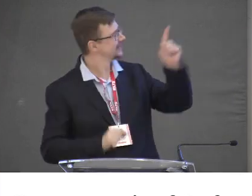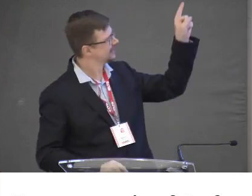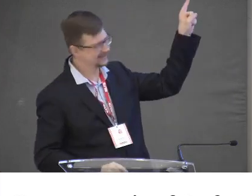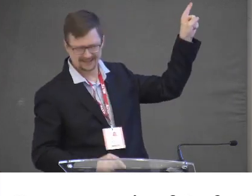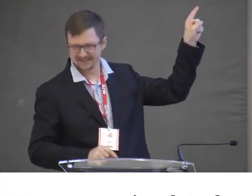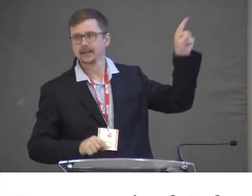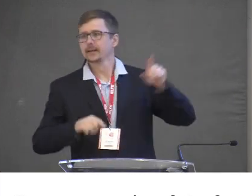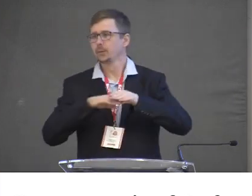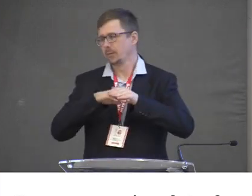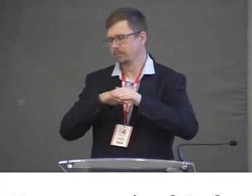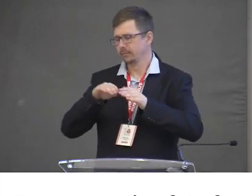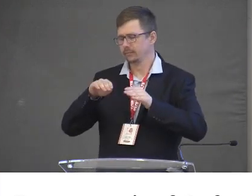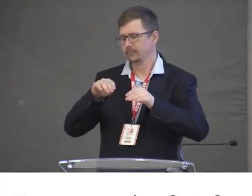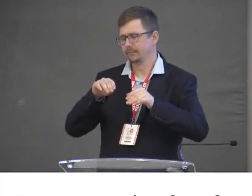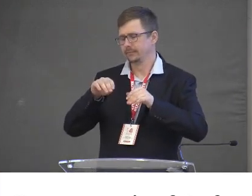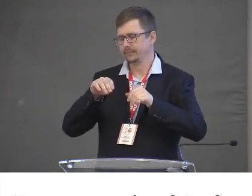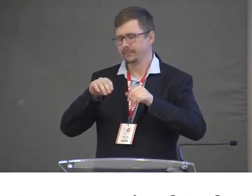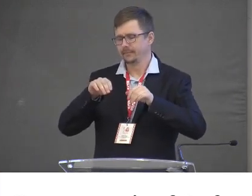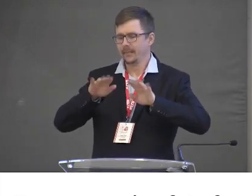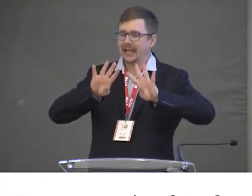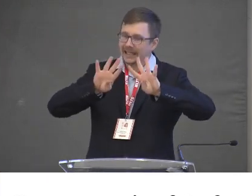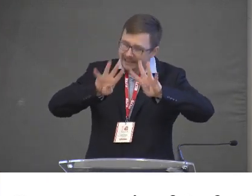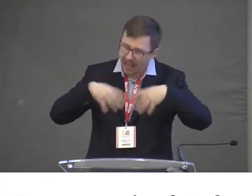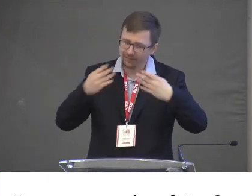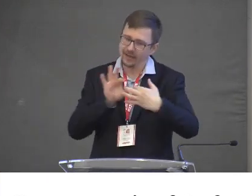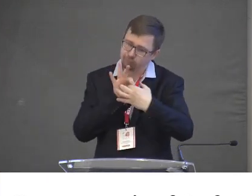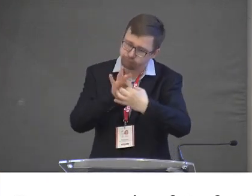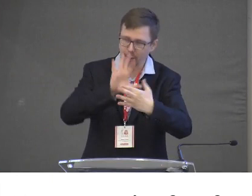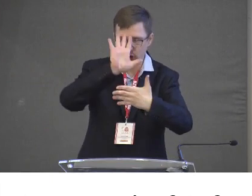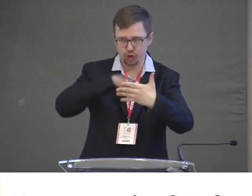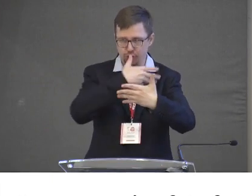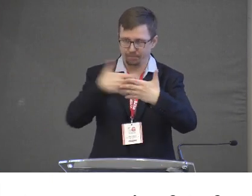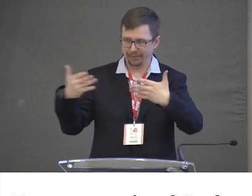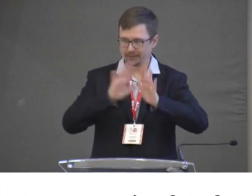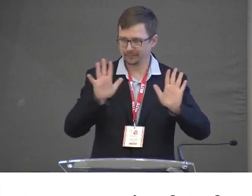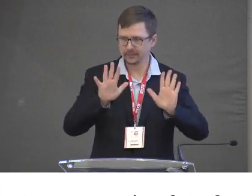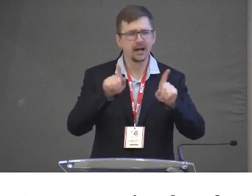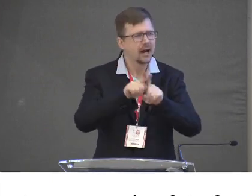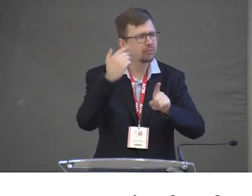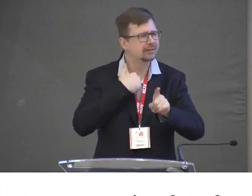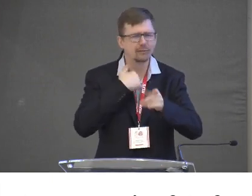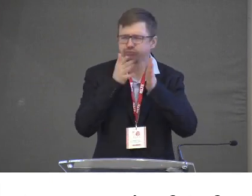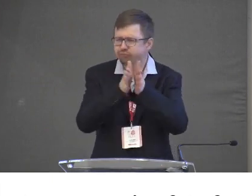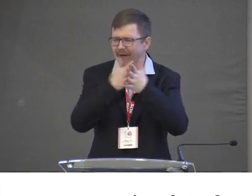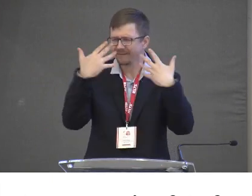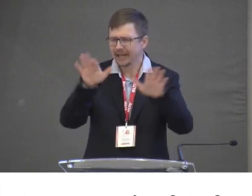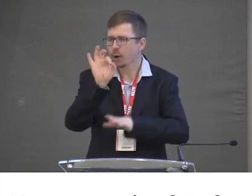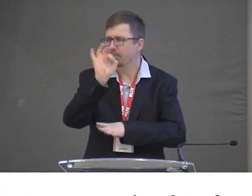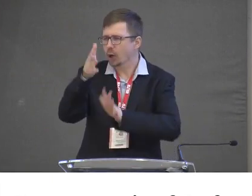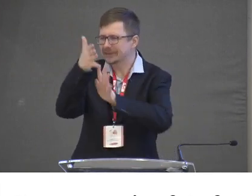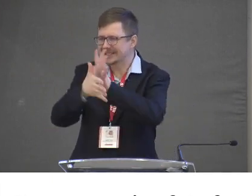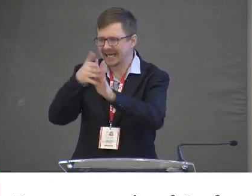The first of all was the framework of reference for sign languages.